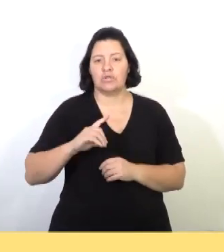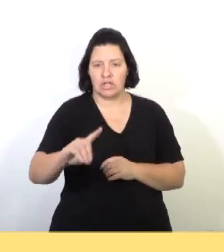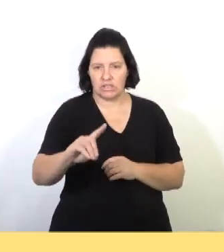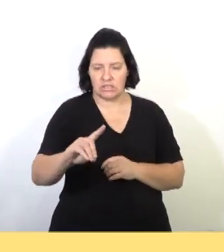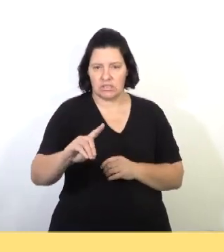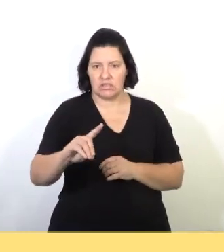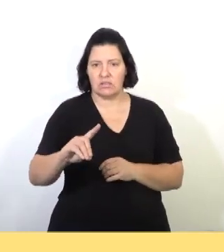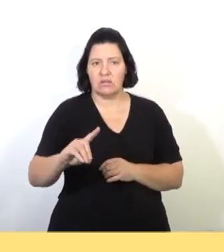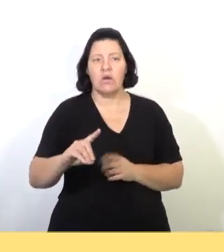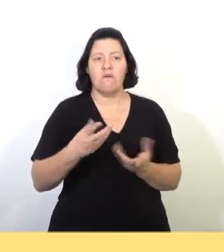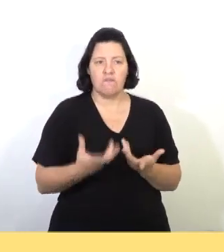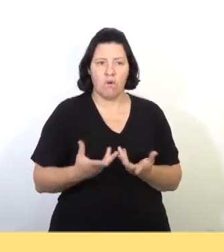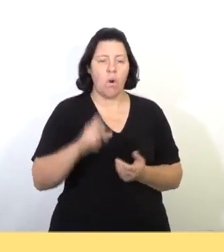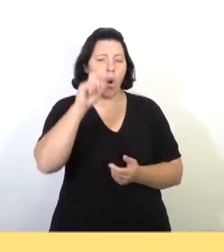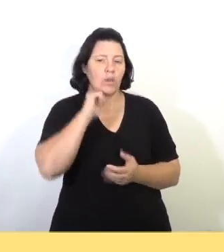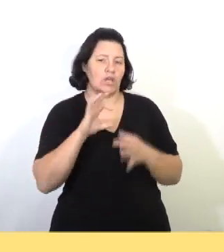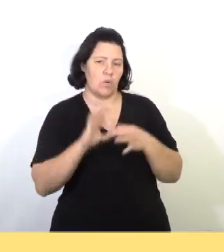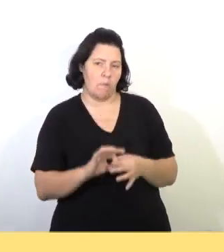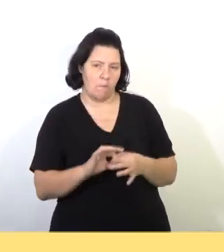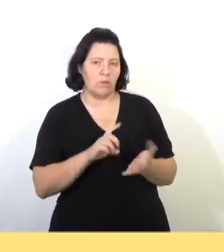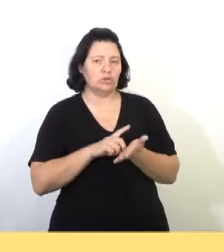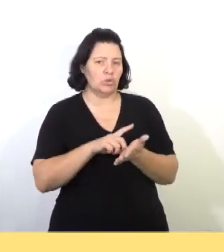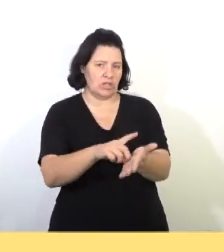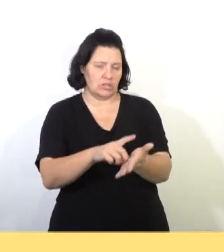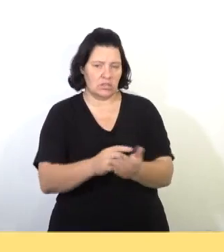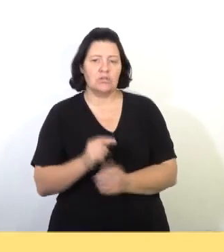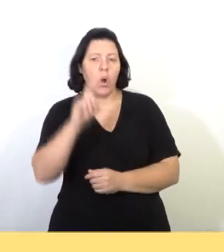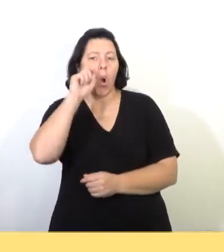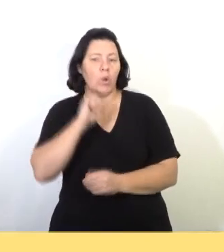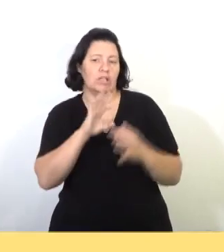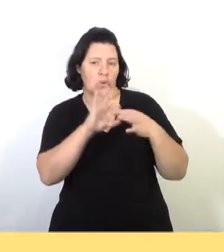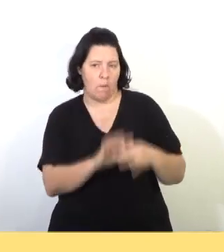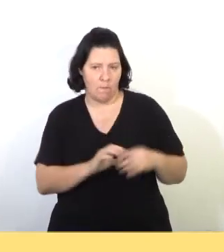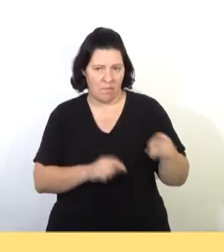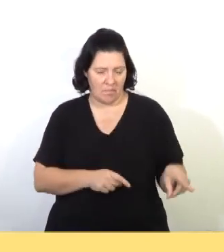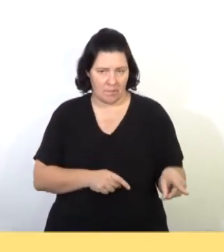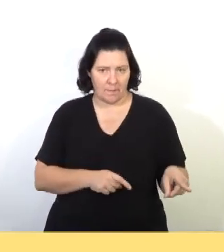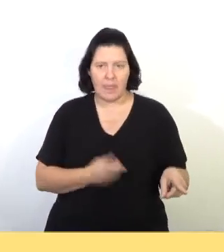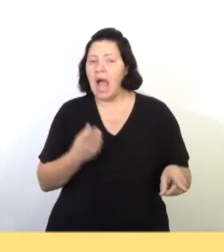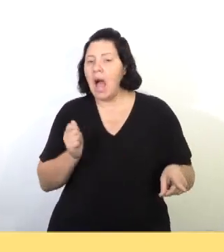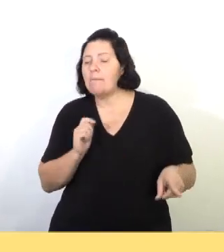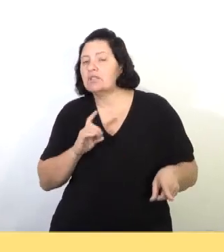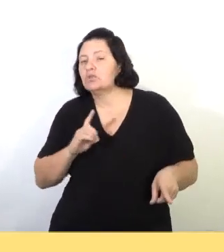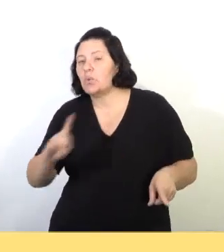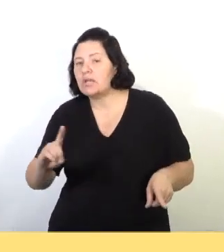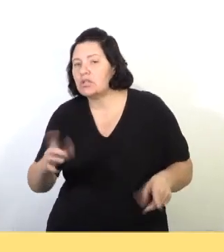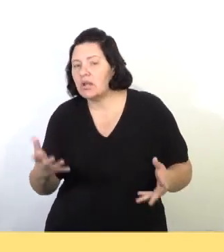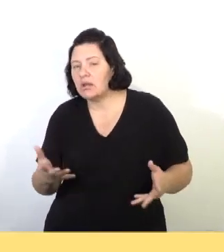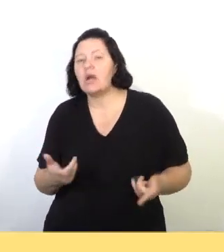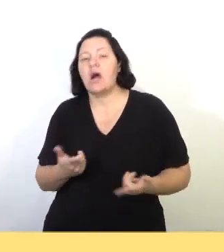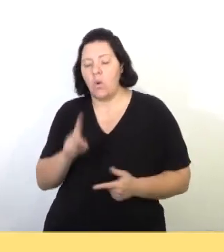to old age home. So when I come here, it's old age home. And then how much was the